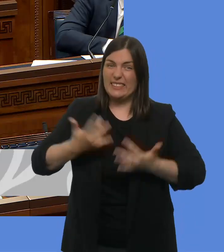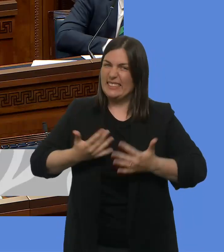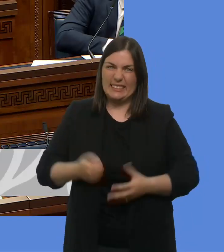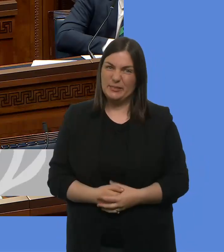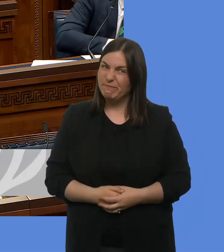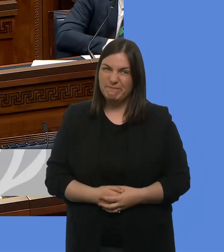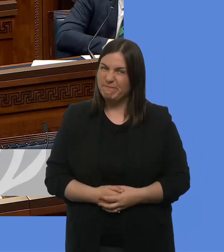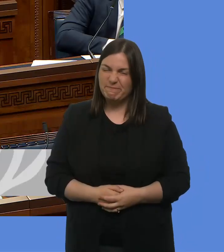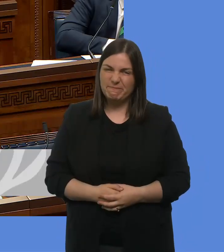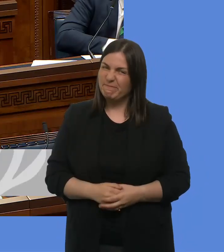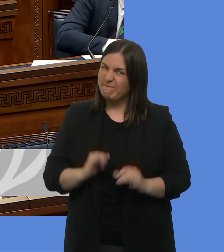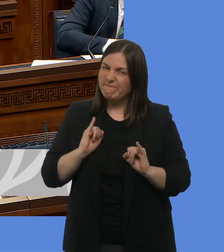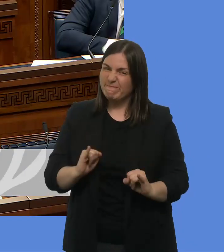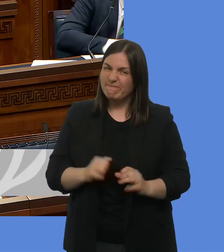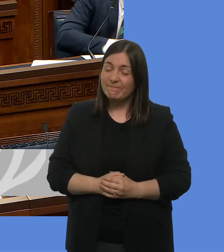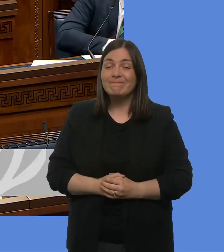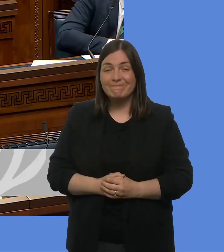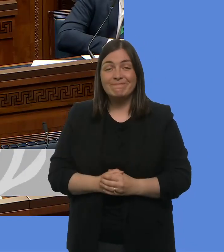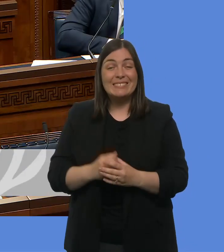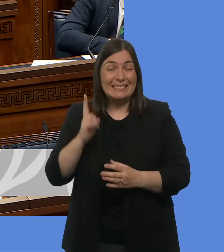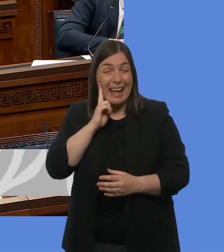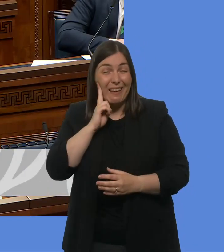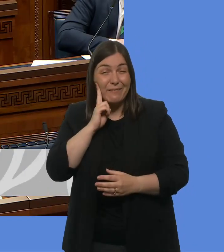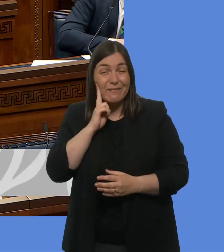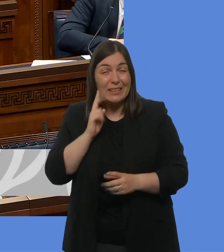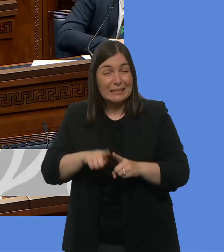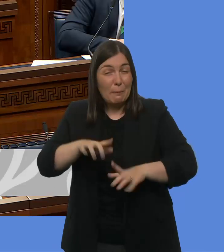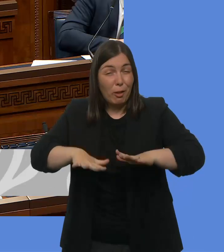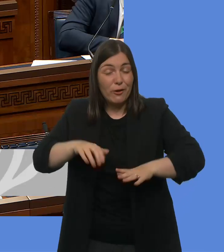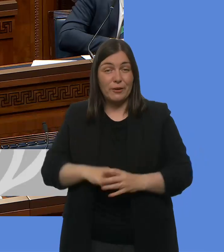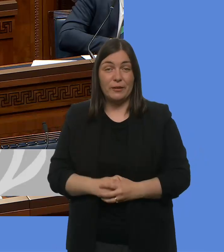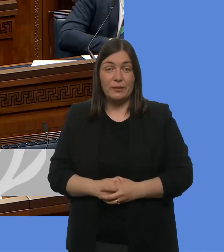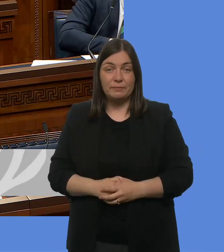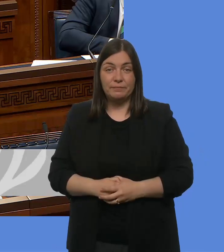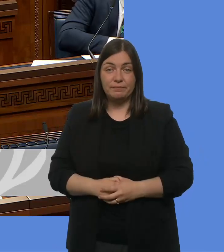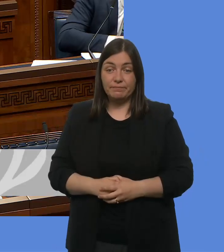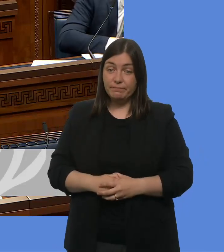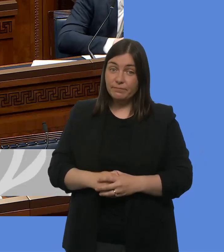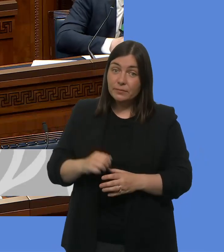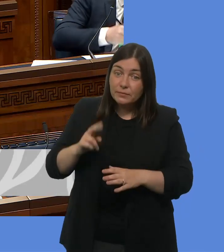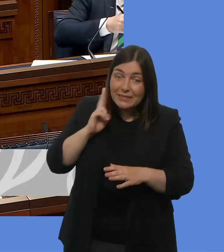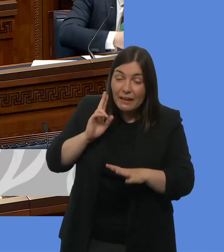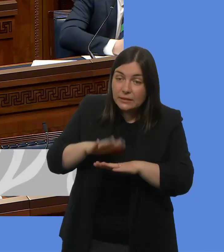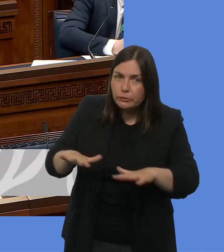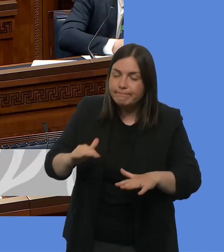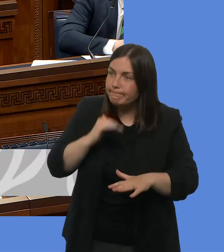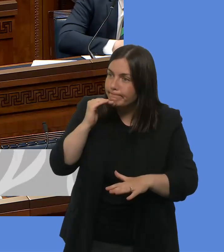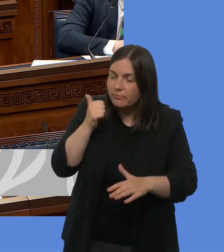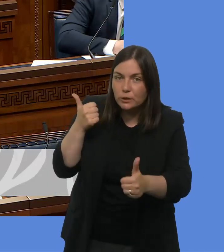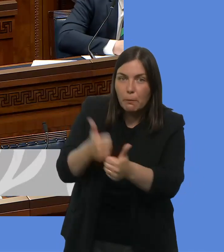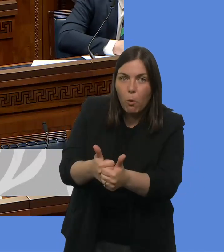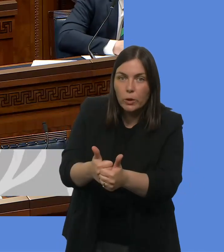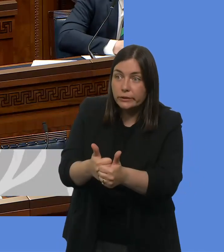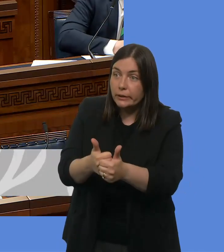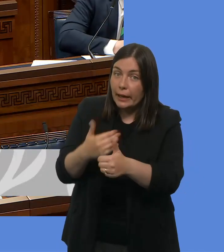impacts people who are deaf. Conversely, children who do not receive adequate support may face barriers to employment,